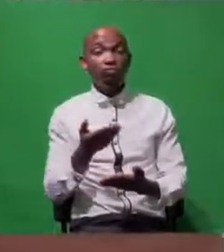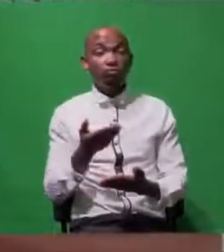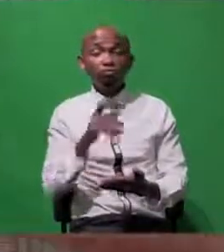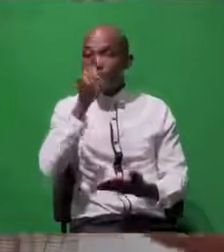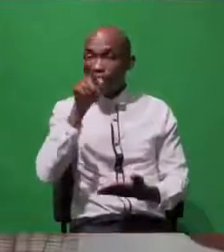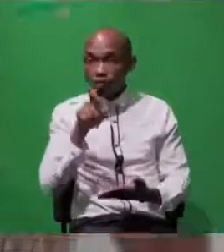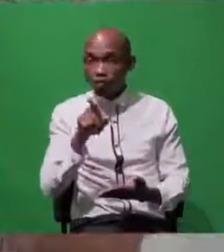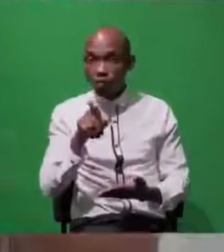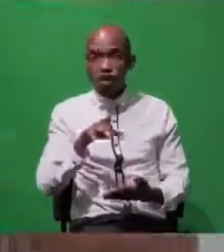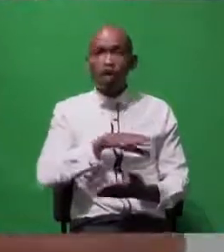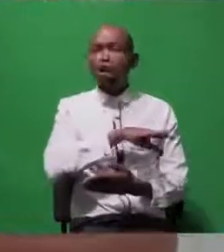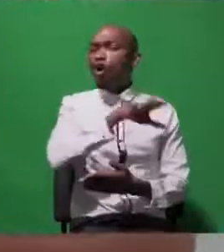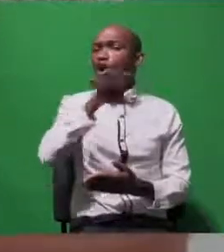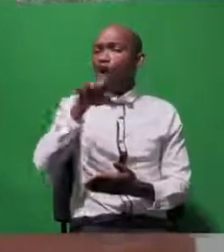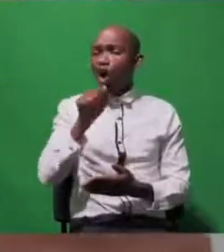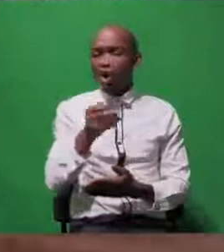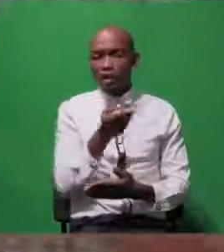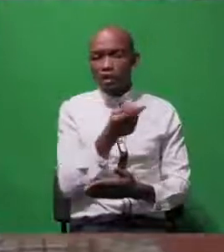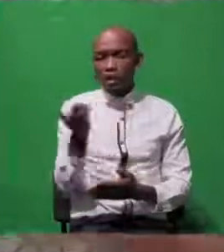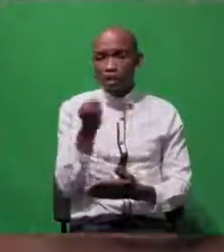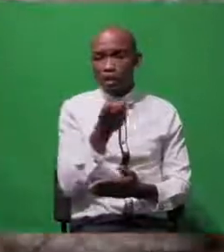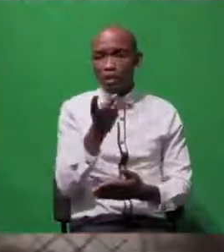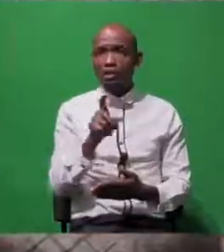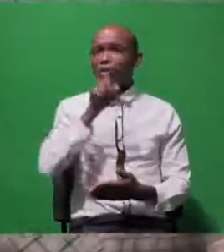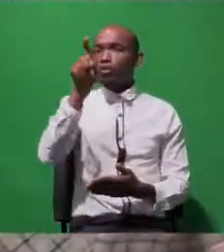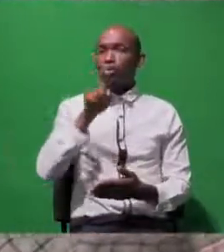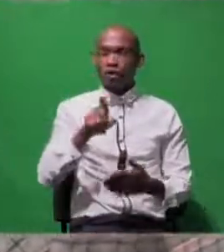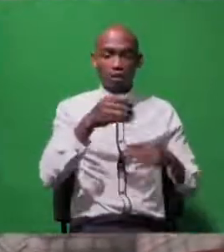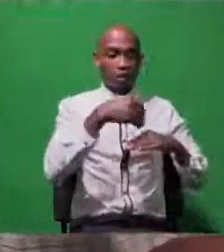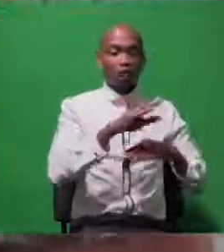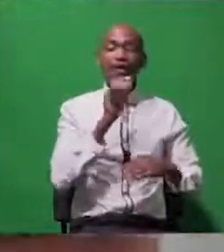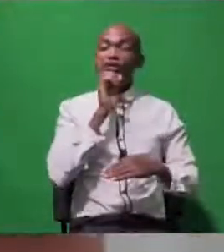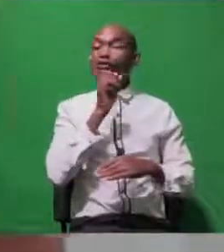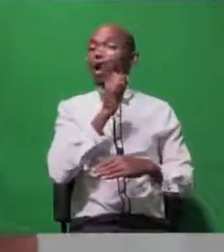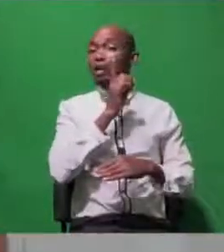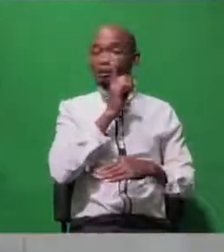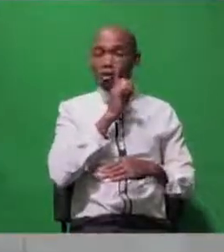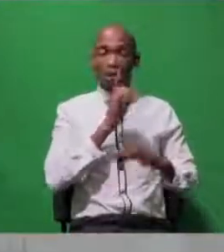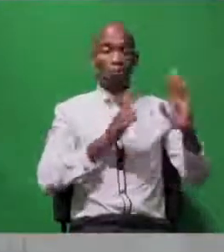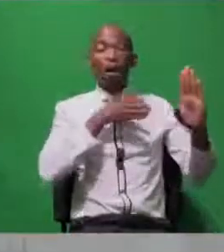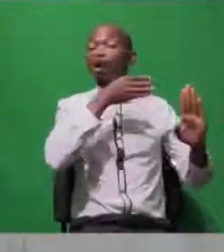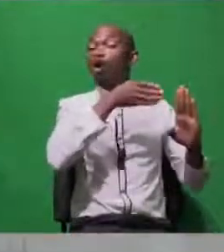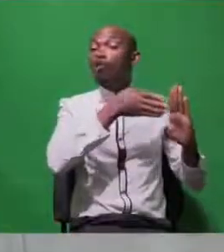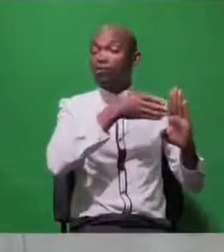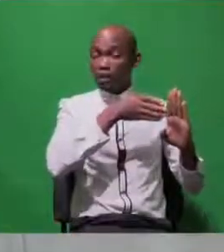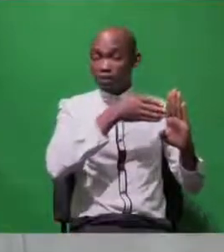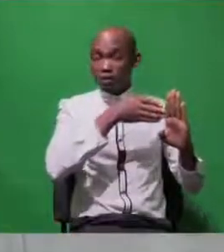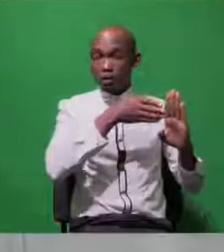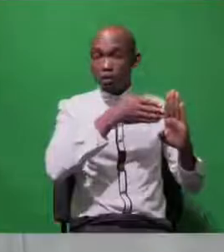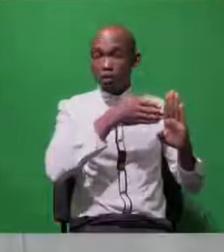So all the questions are going to be answered by the objectives